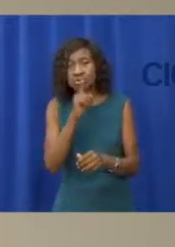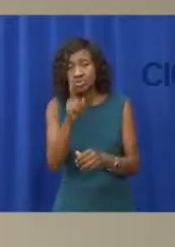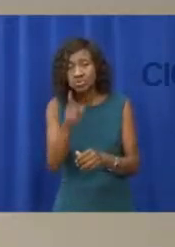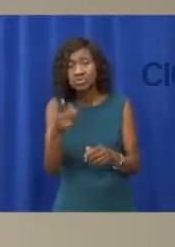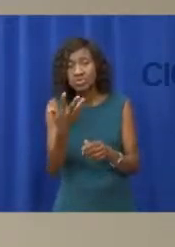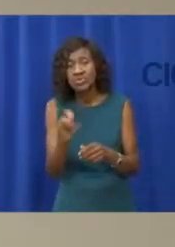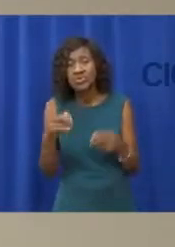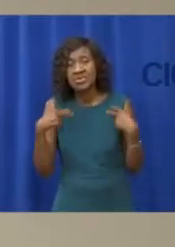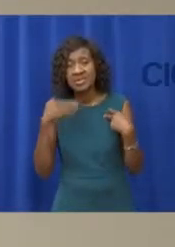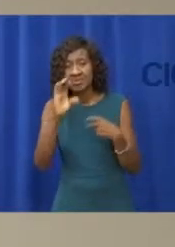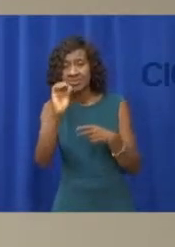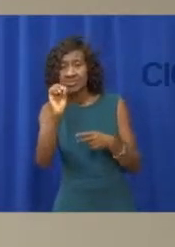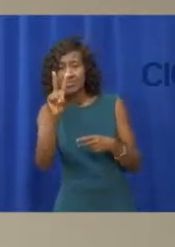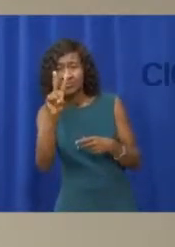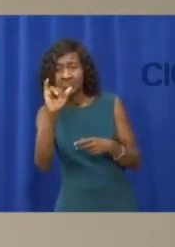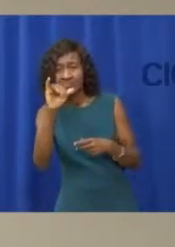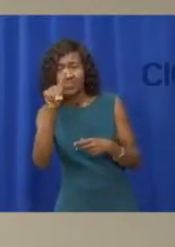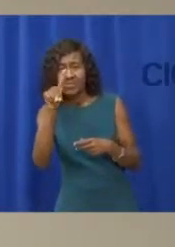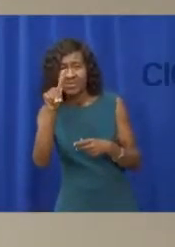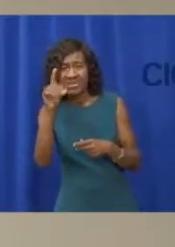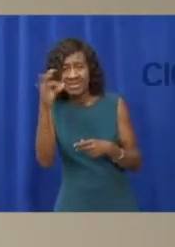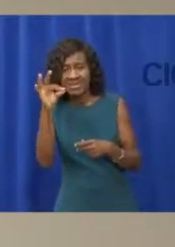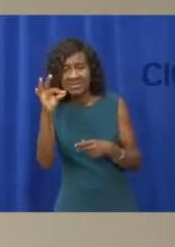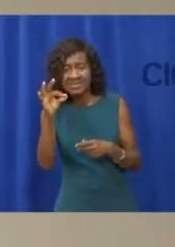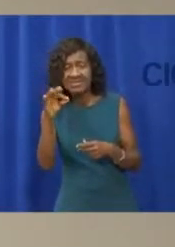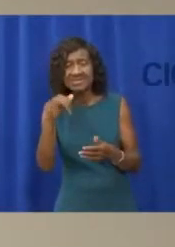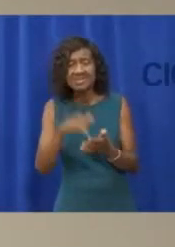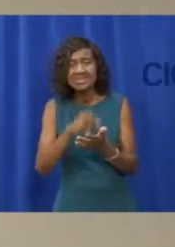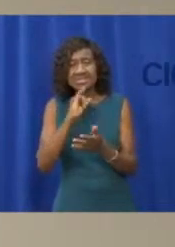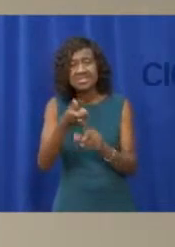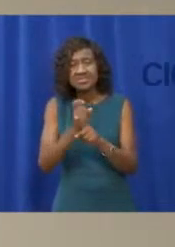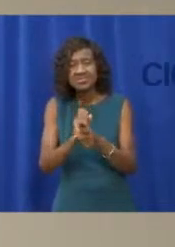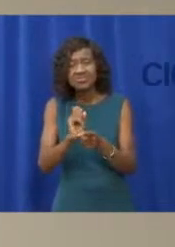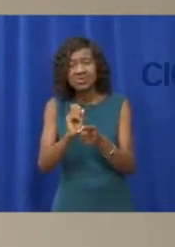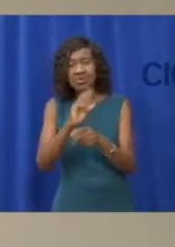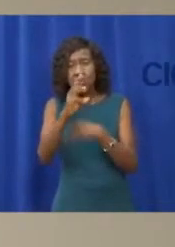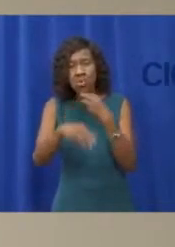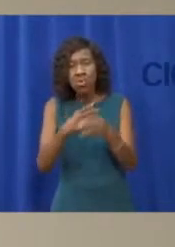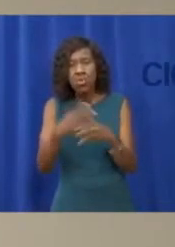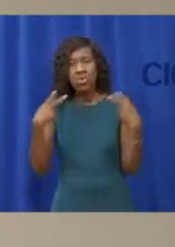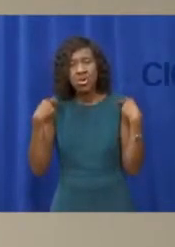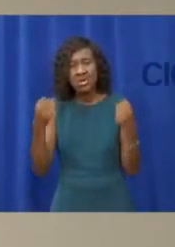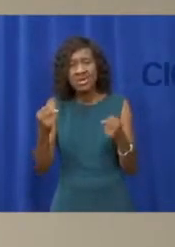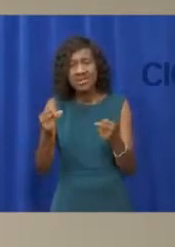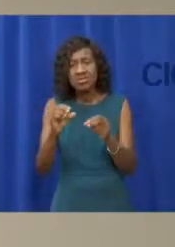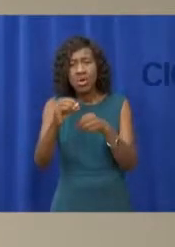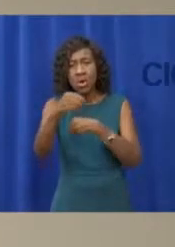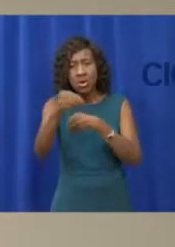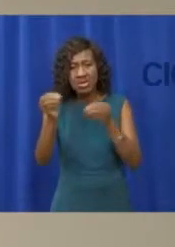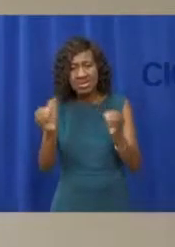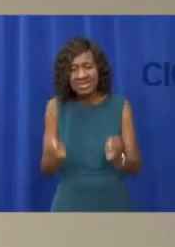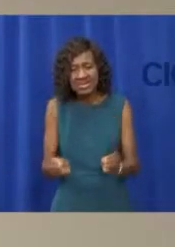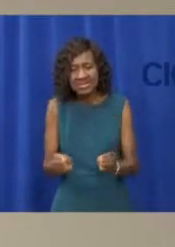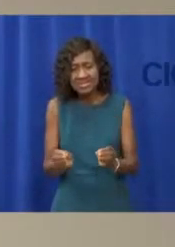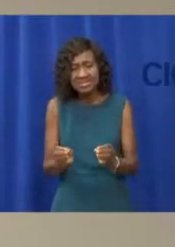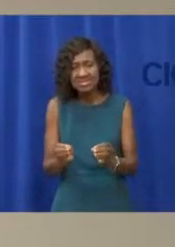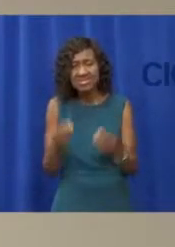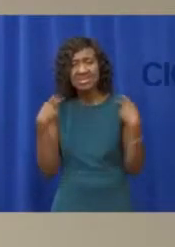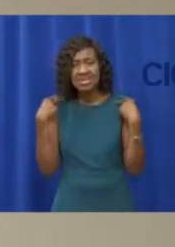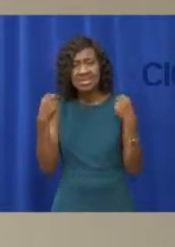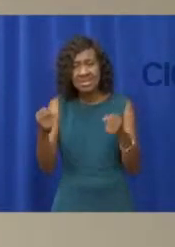on recommendations from the World Health Organization, CDC, Public Health England, Health